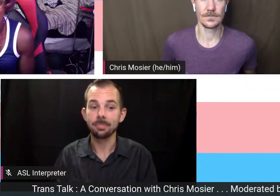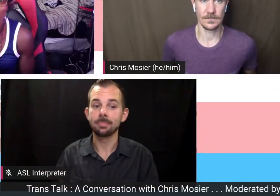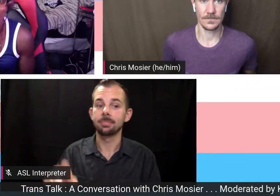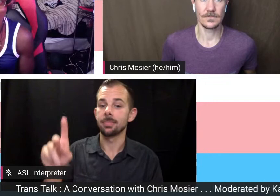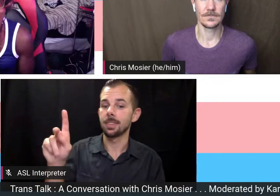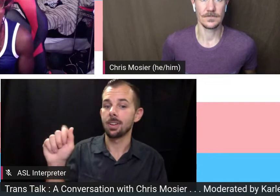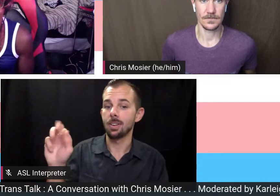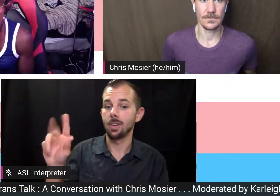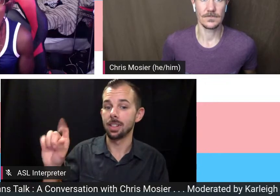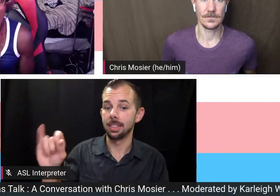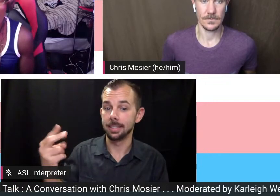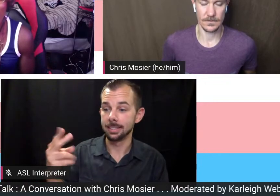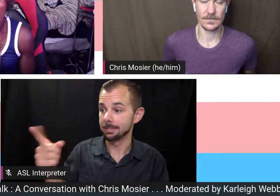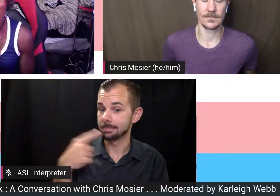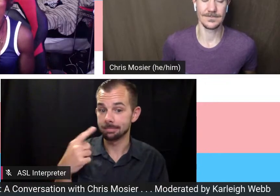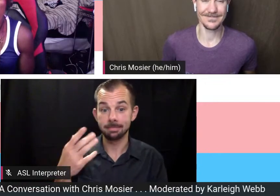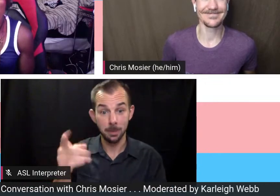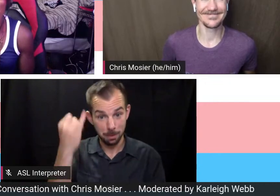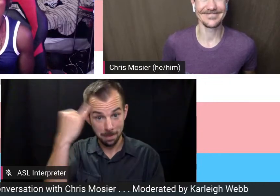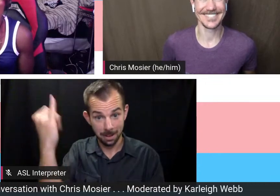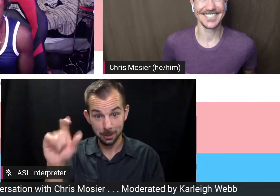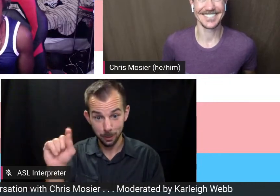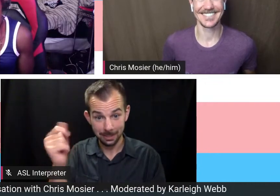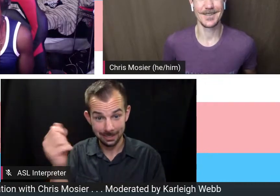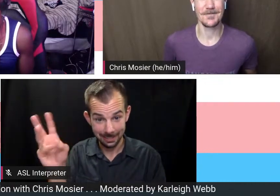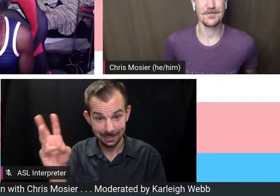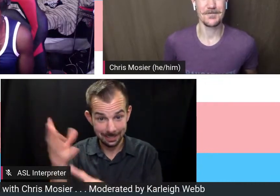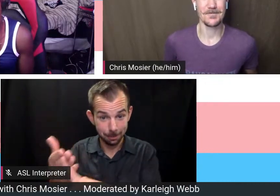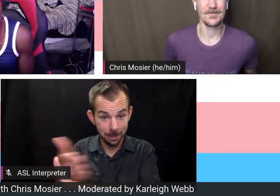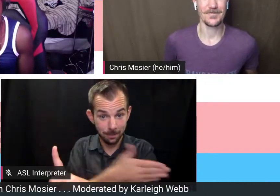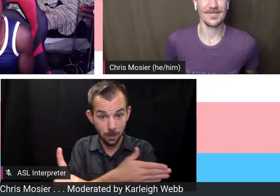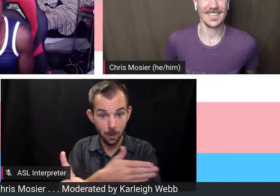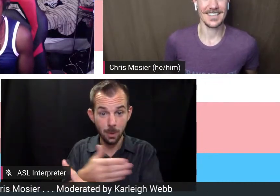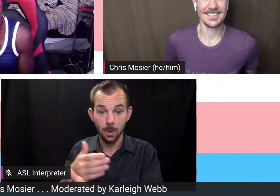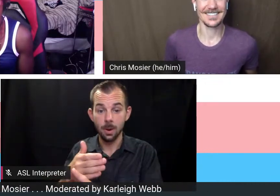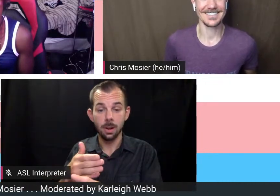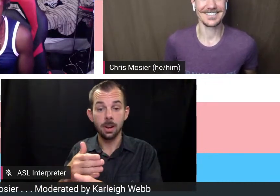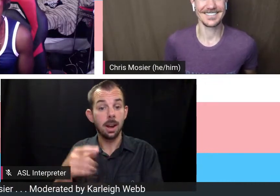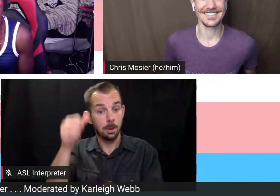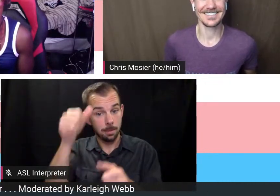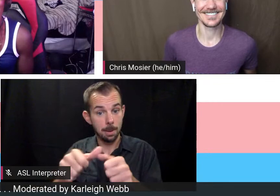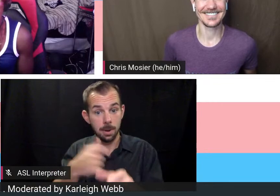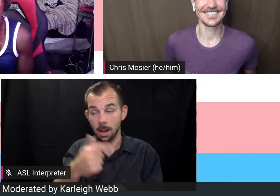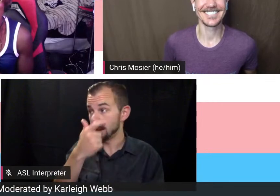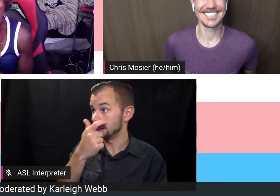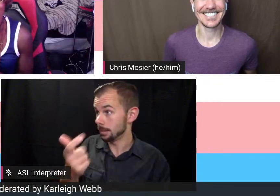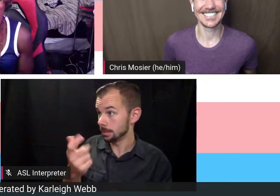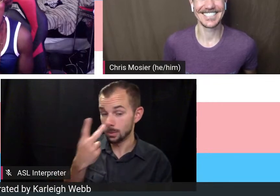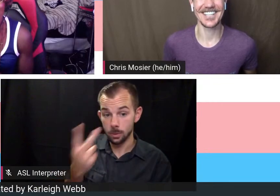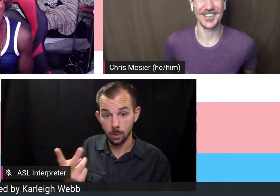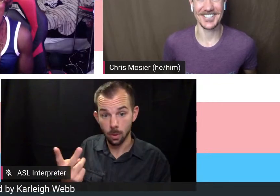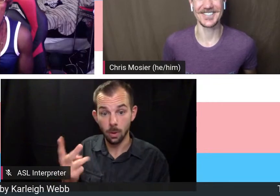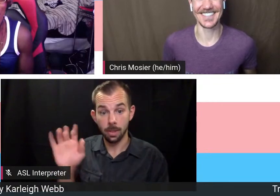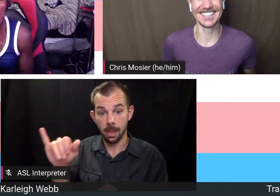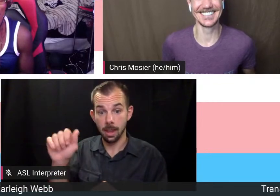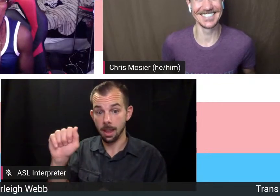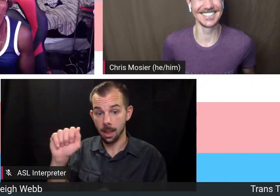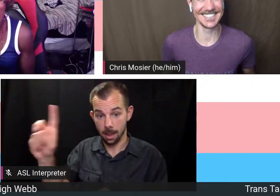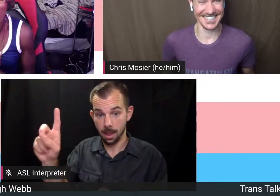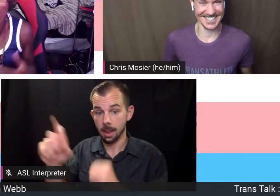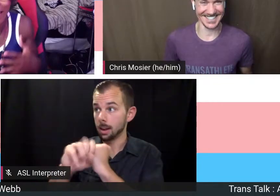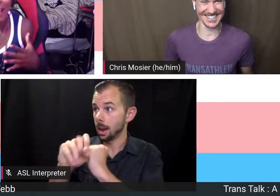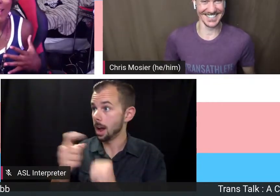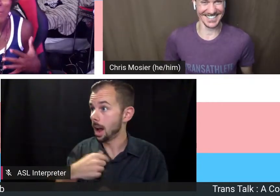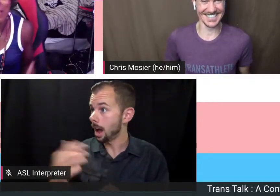Rio Olympics. You're in a Nike ad. I remember seeing that ad, and that made me go out and actually jump on my bike and do 30 miles. That's awesome. Because that was just